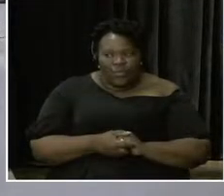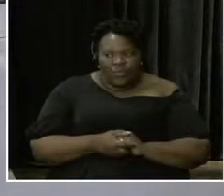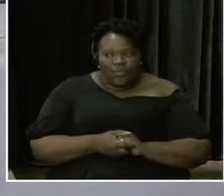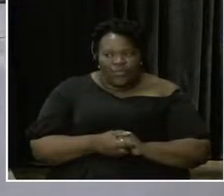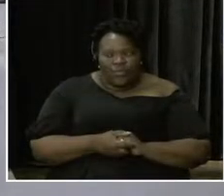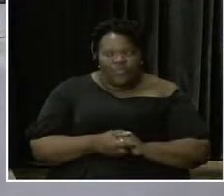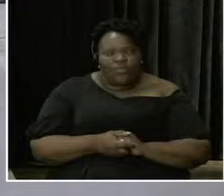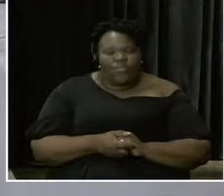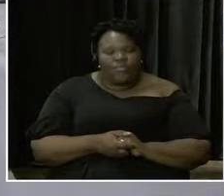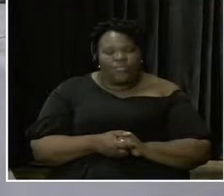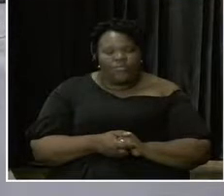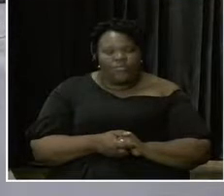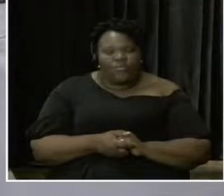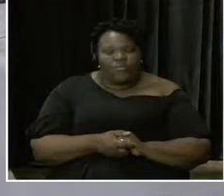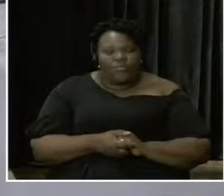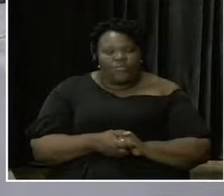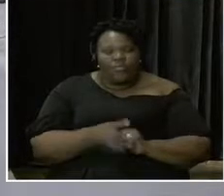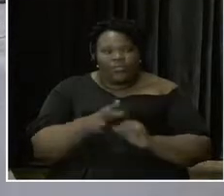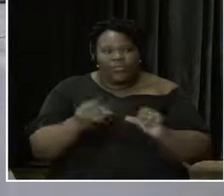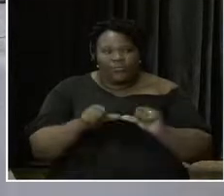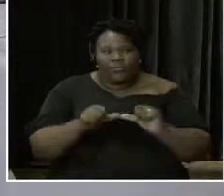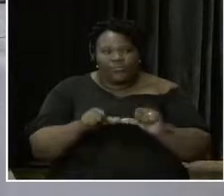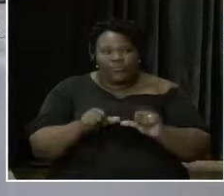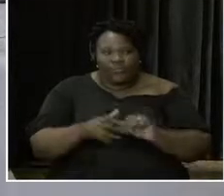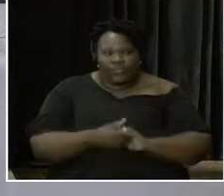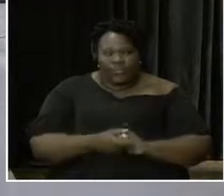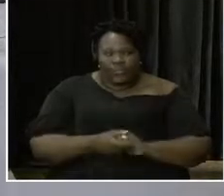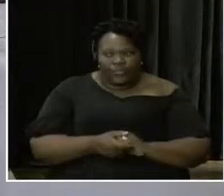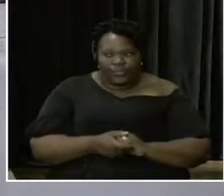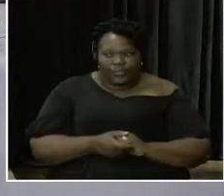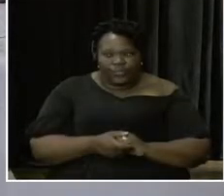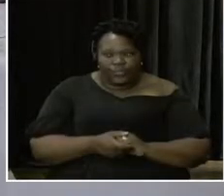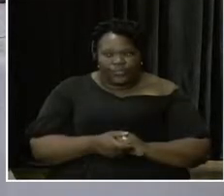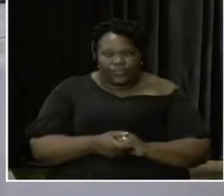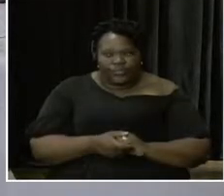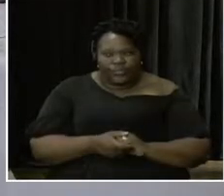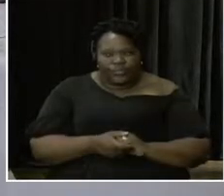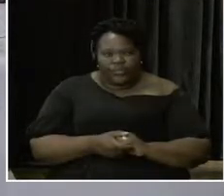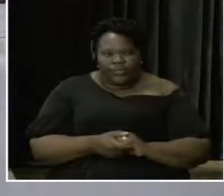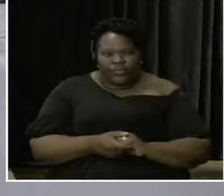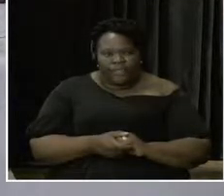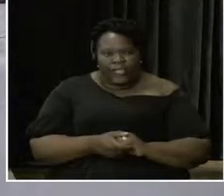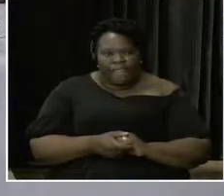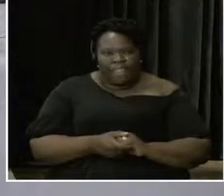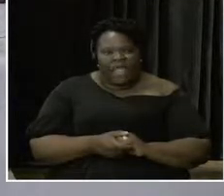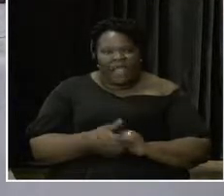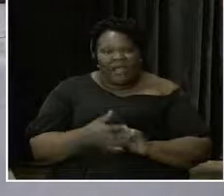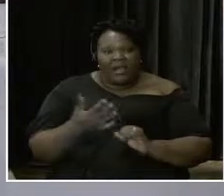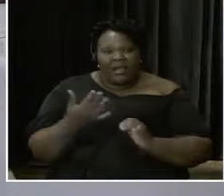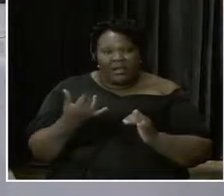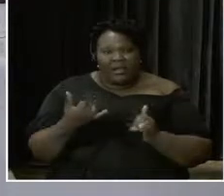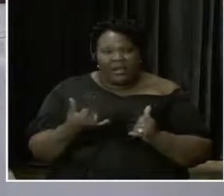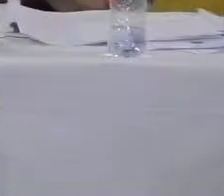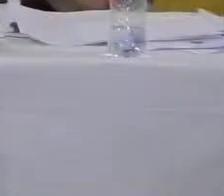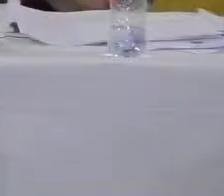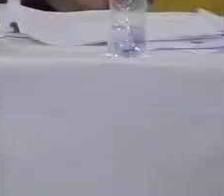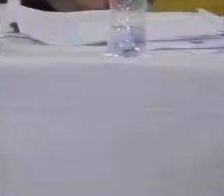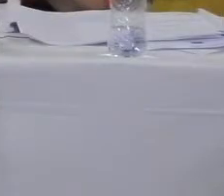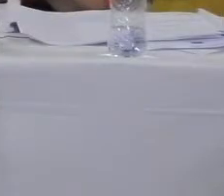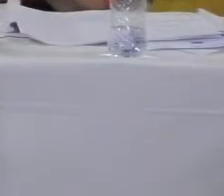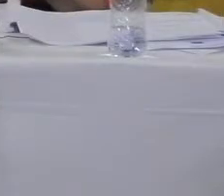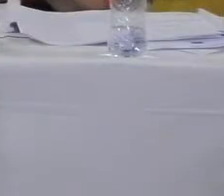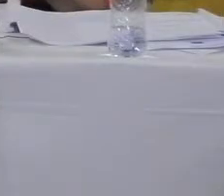The recommendation is carried. Can we then move to the next item, which is going to be the